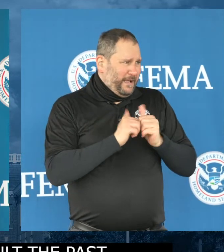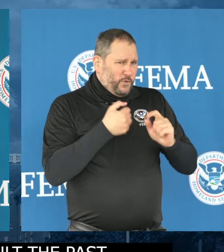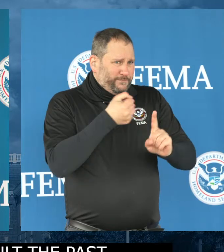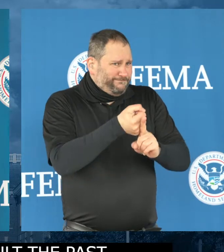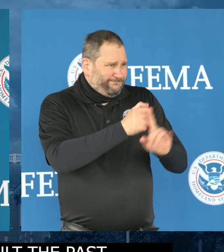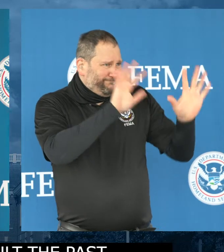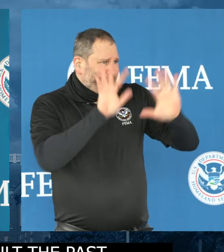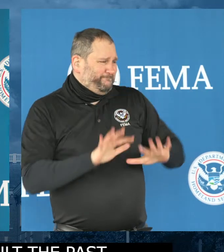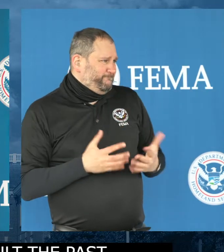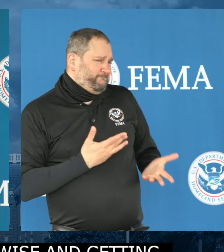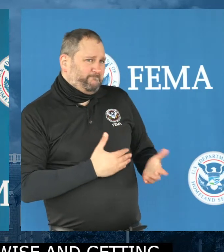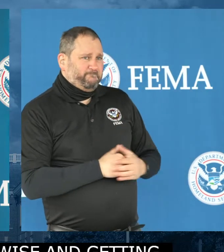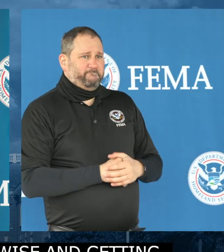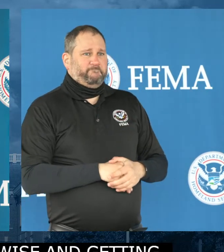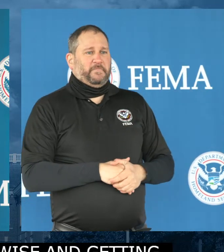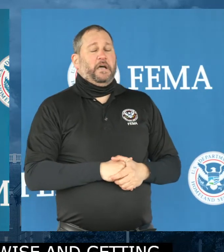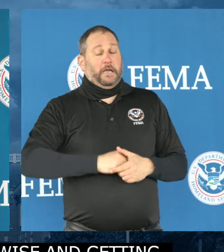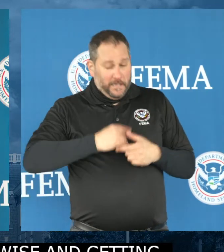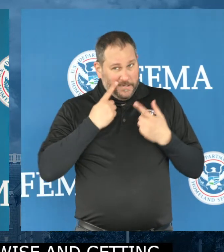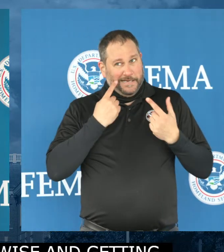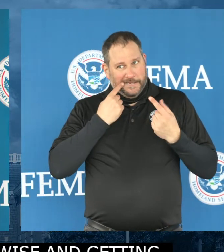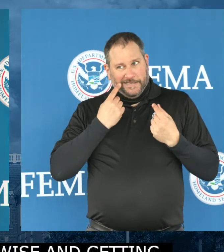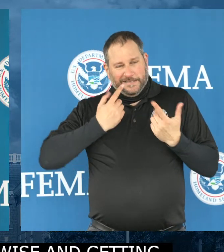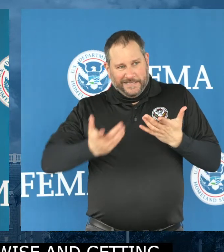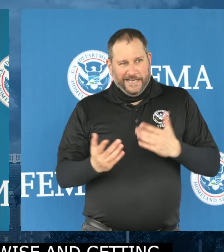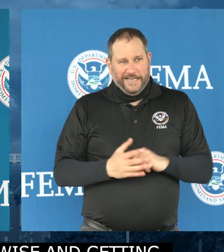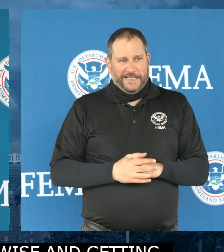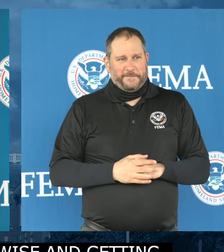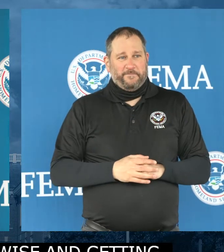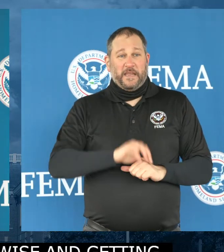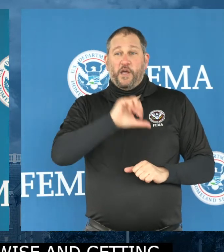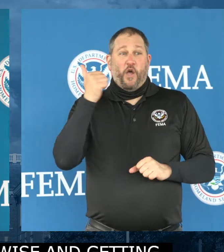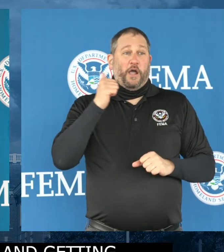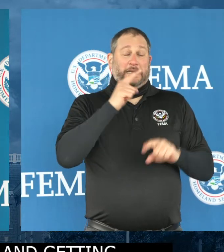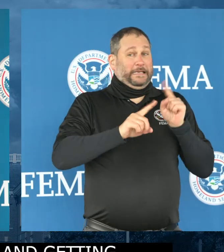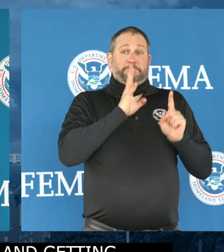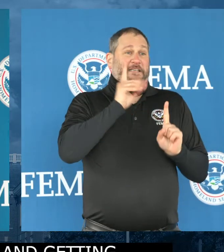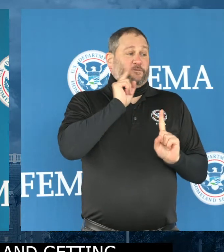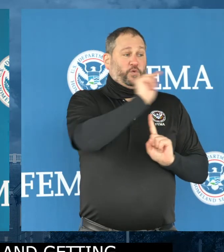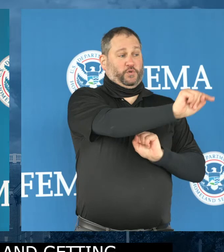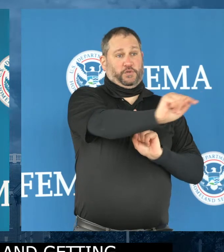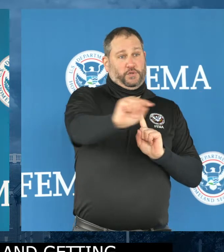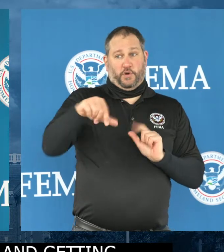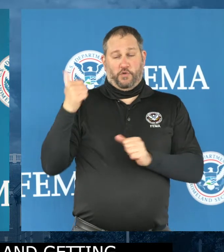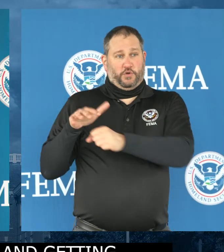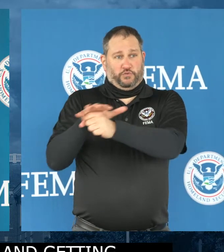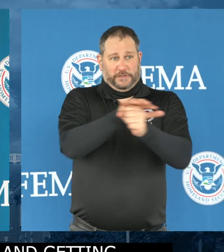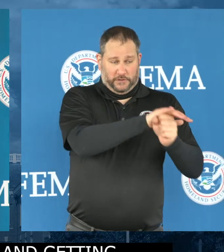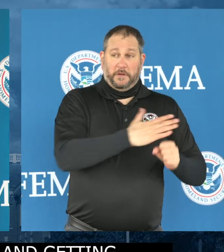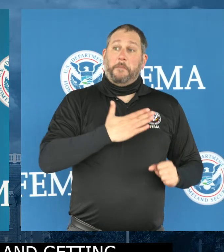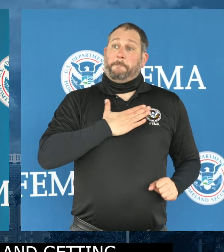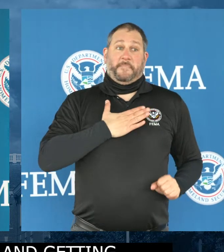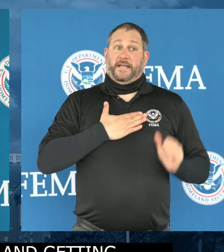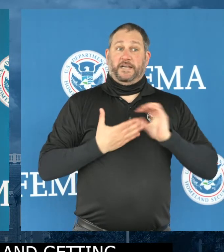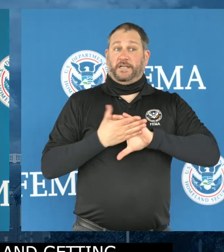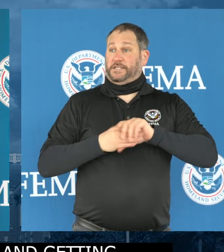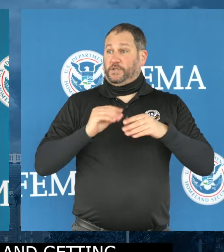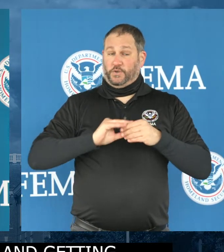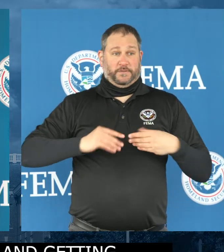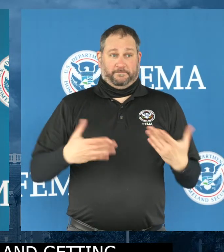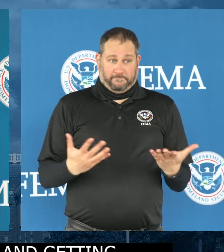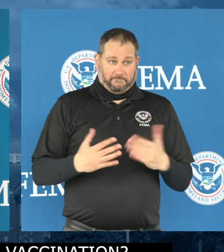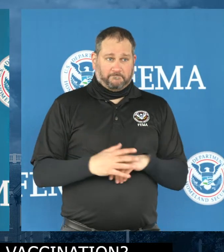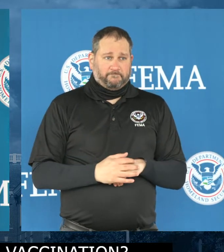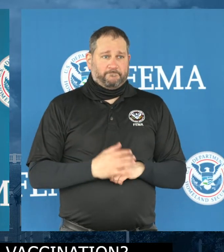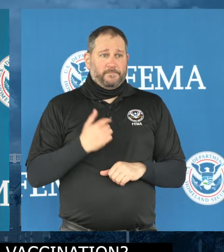I can't speak about the other regional administrators, but I'll tell you my story. And my story is that I brought